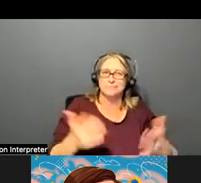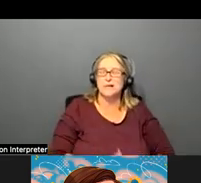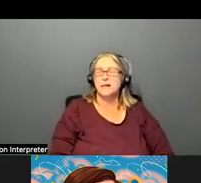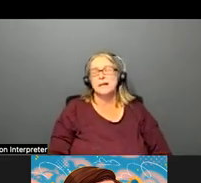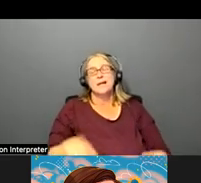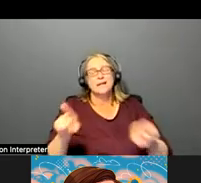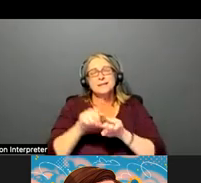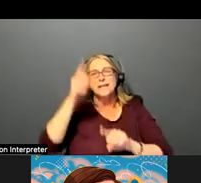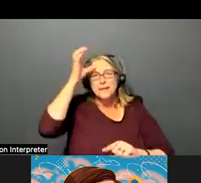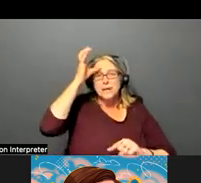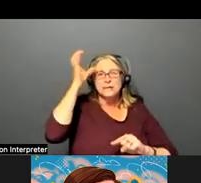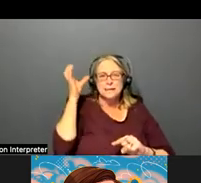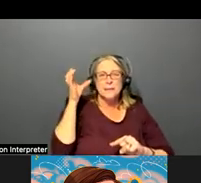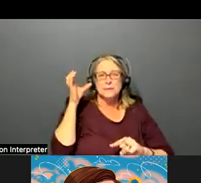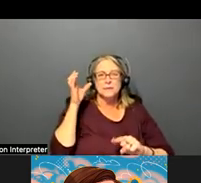concept applies, like